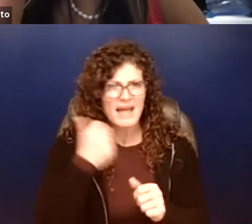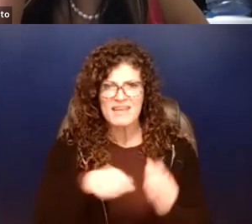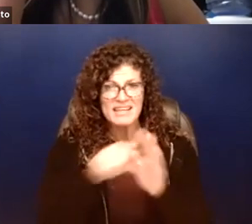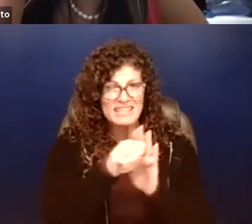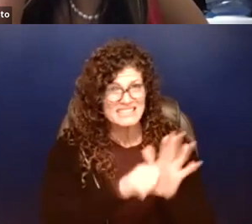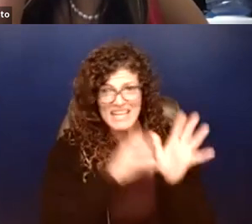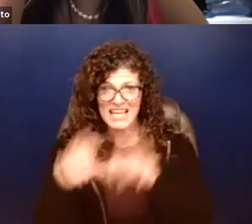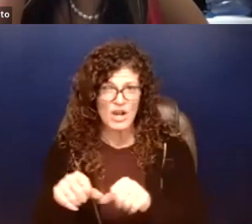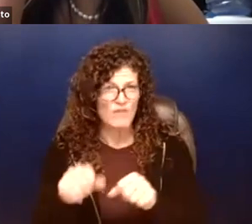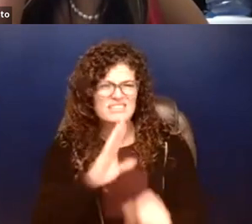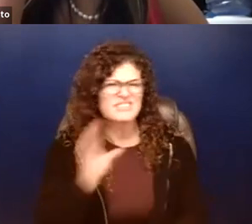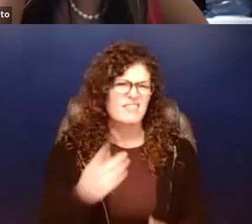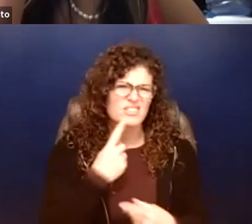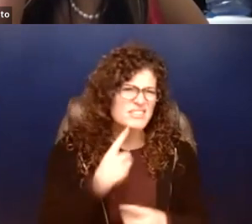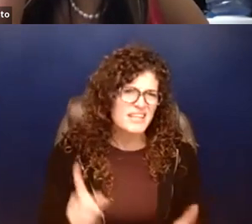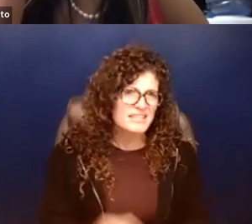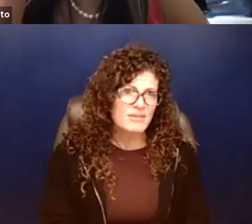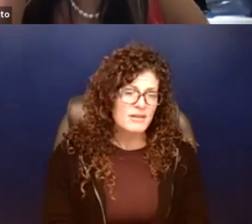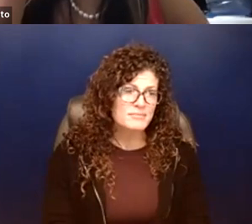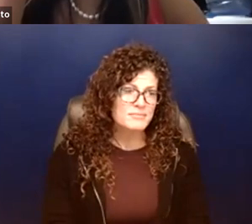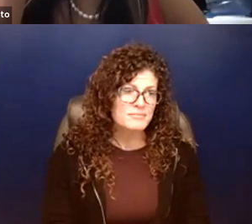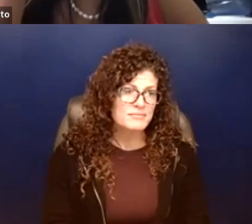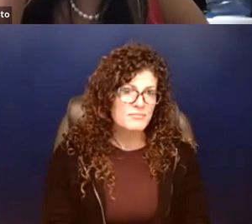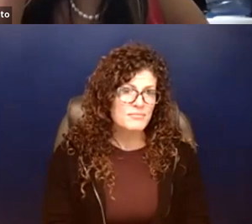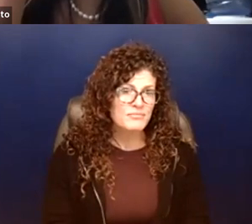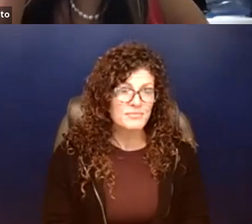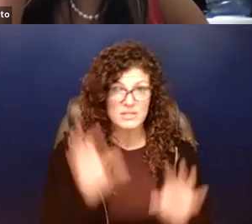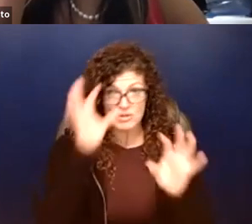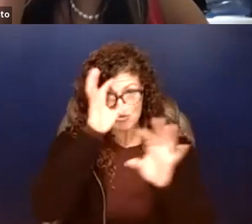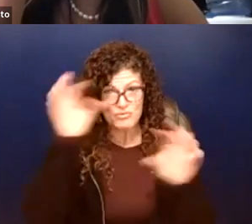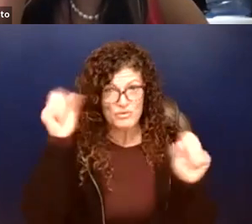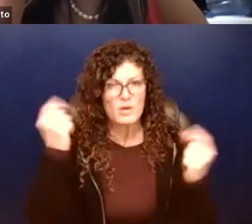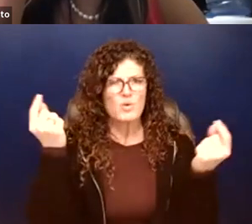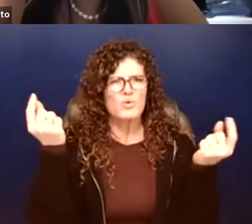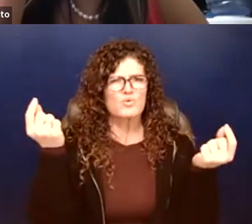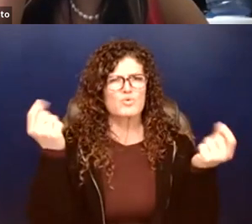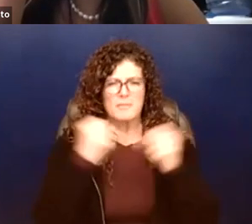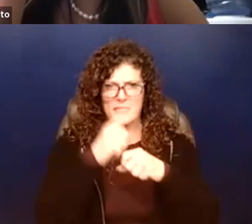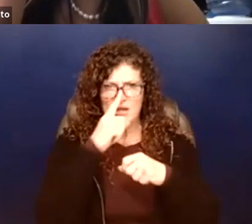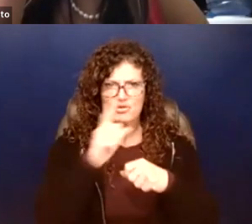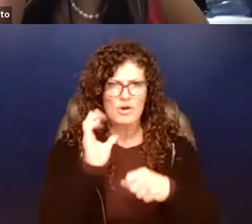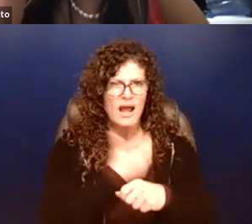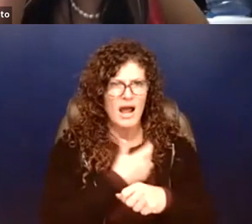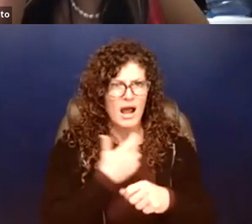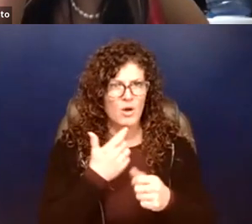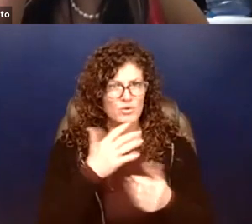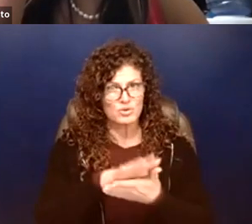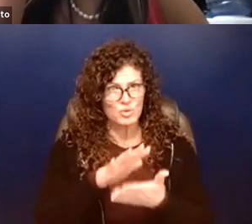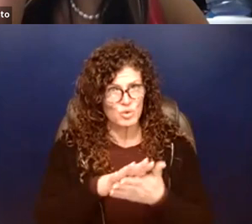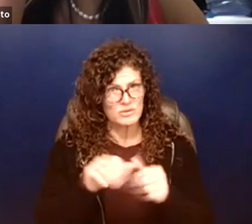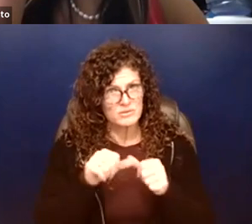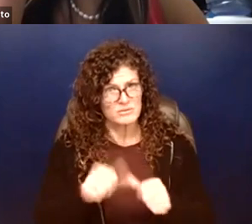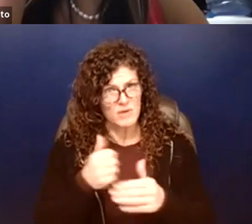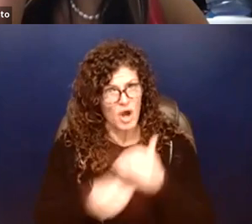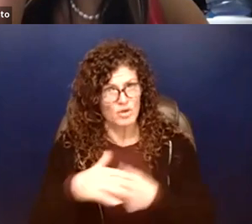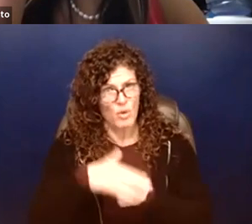successful. What steps would the superintendent take to assure that our schools remain under local control and that our